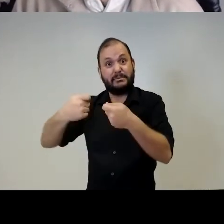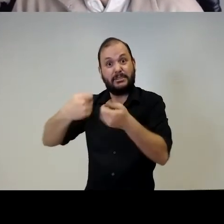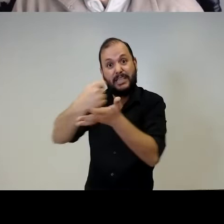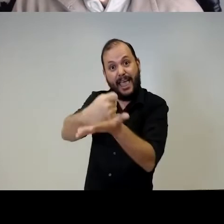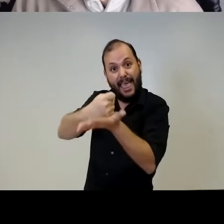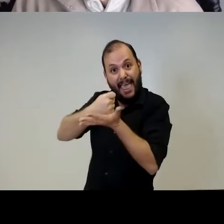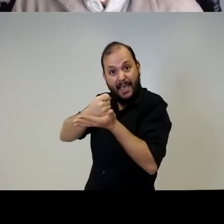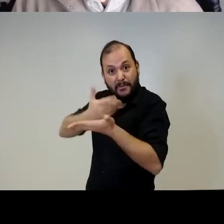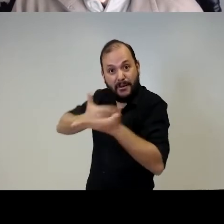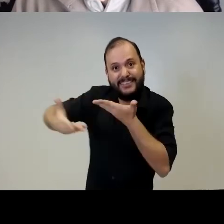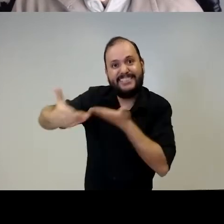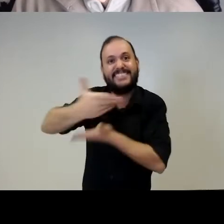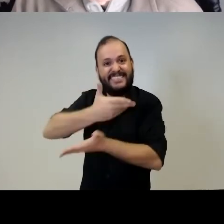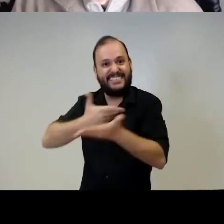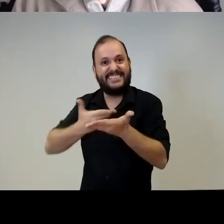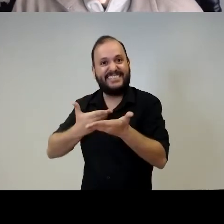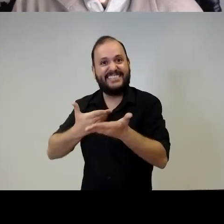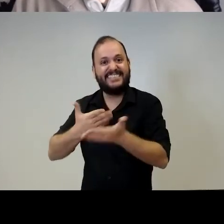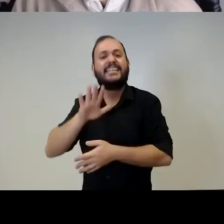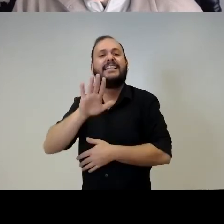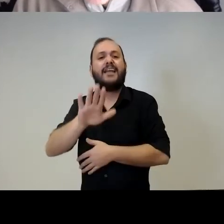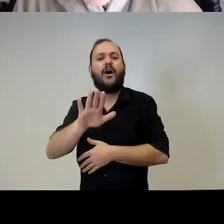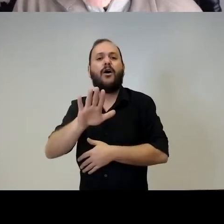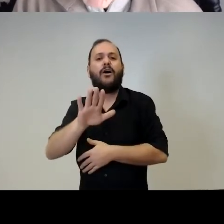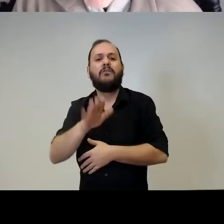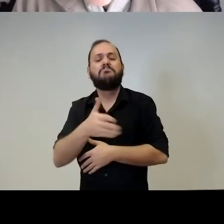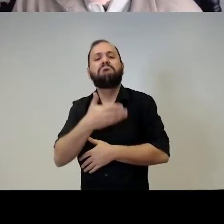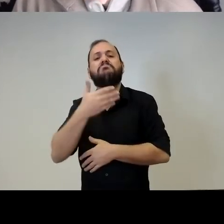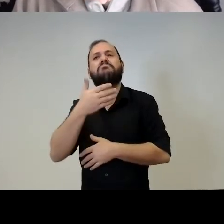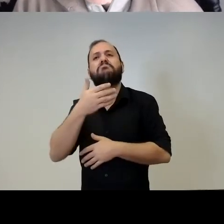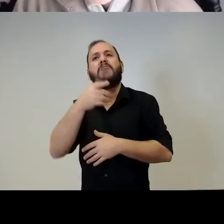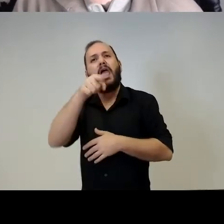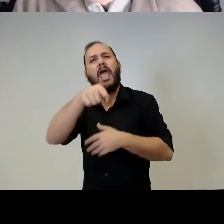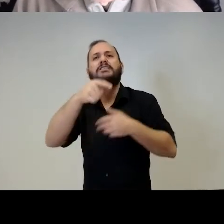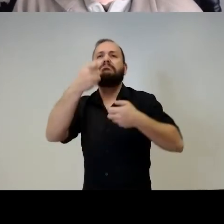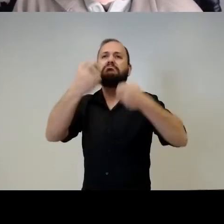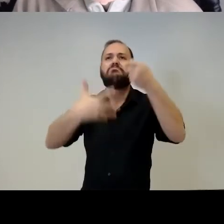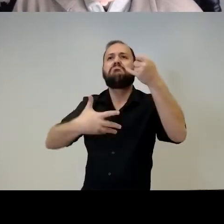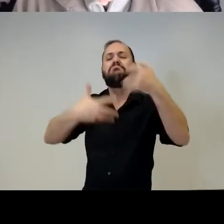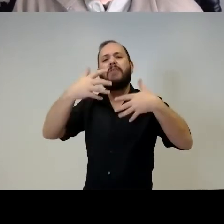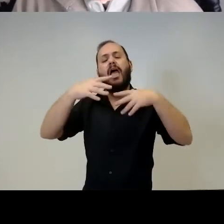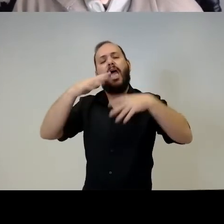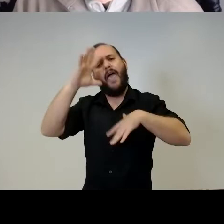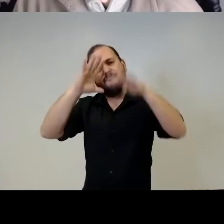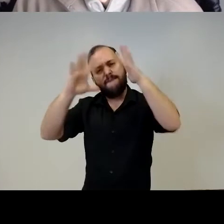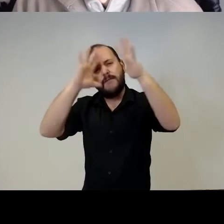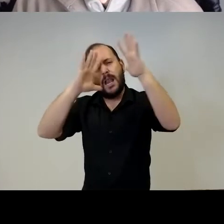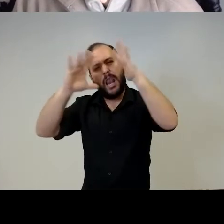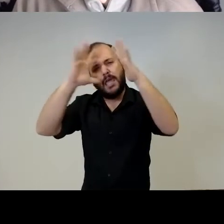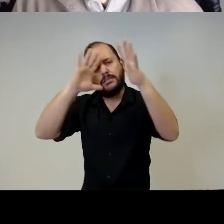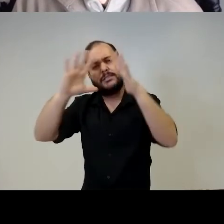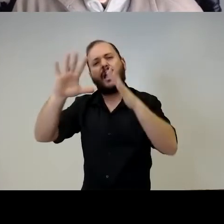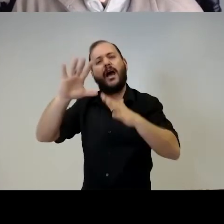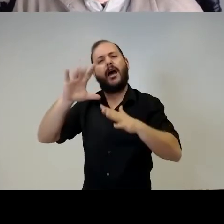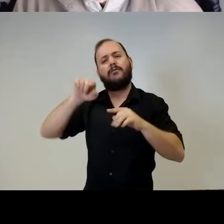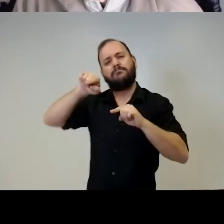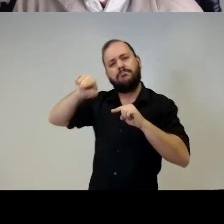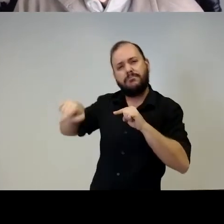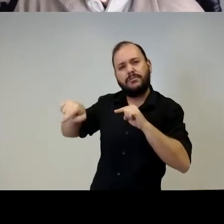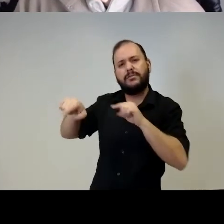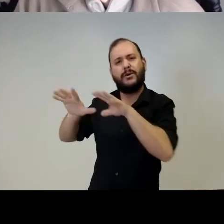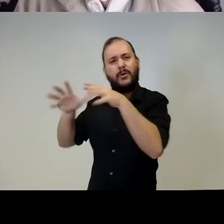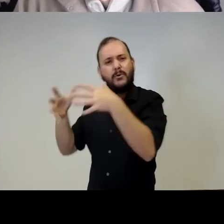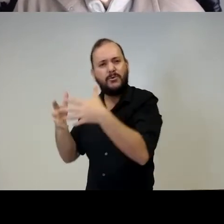these questions are common to sign language interpreting and community interpreting, but we